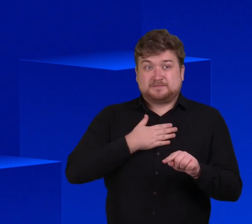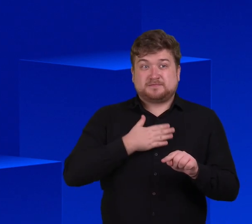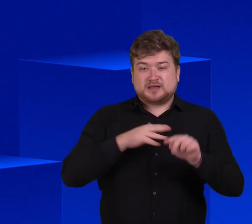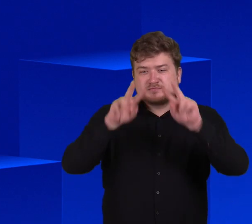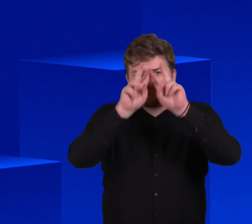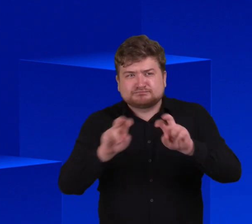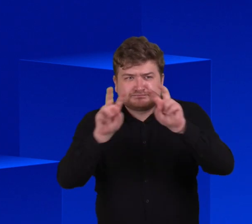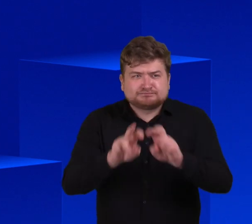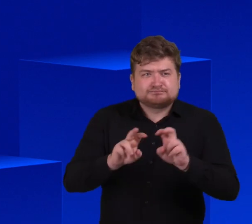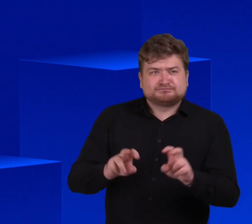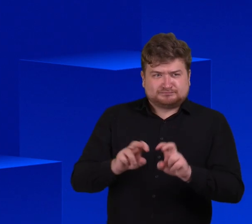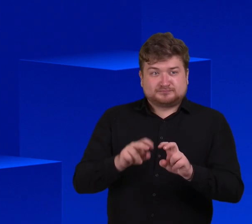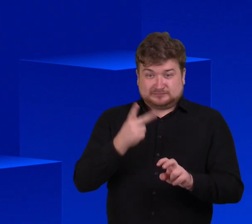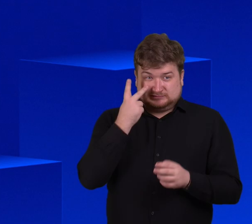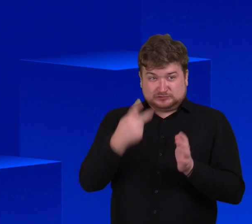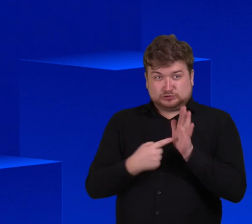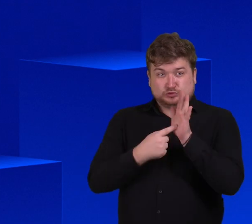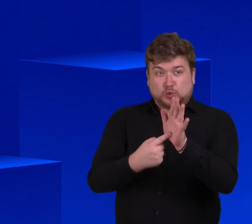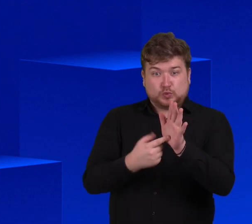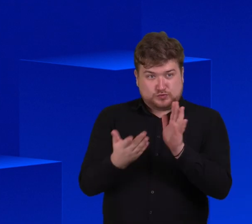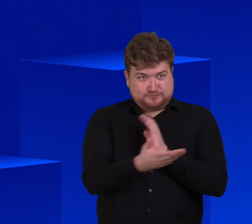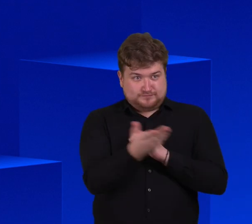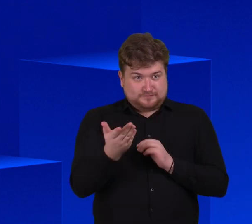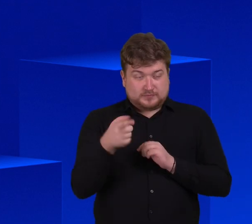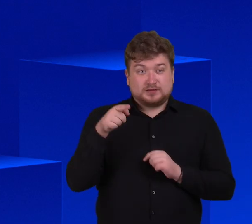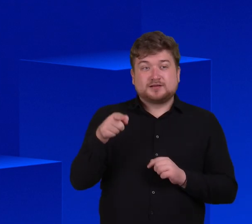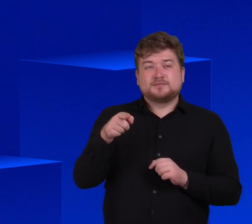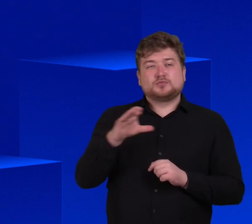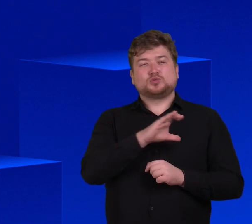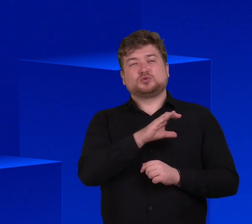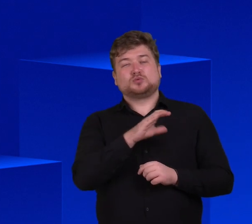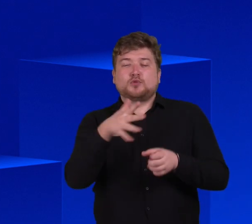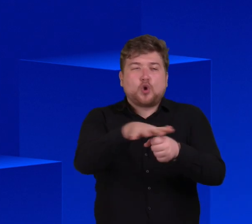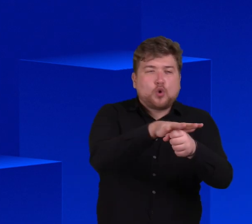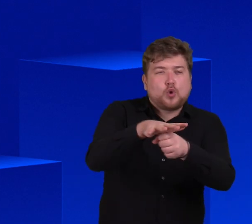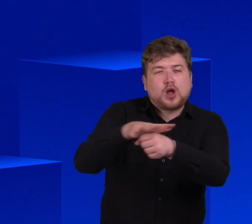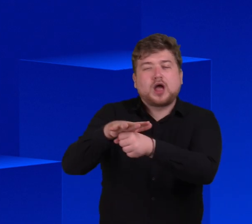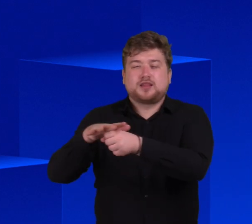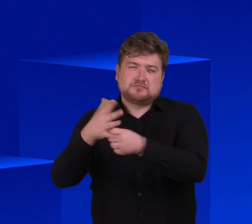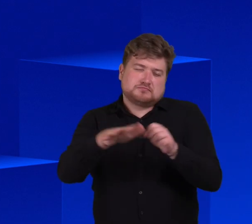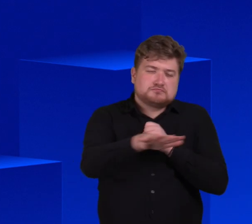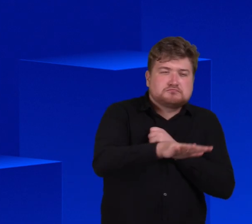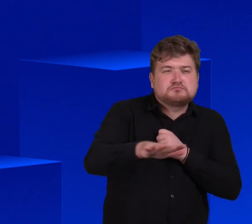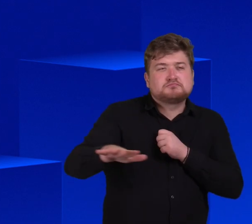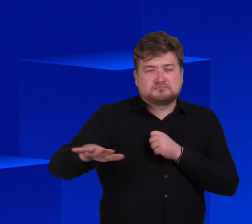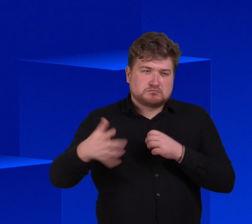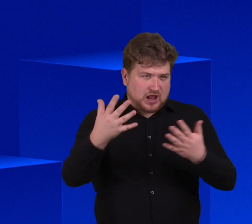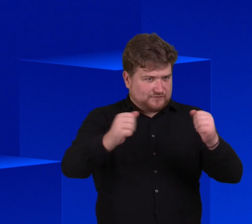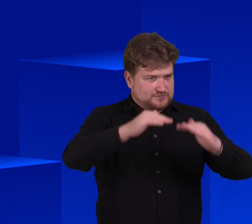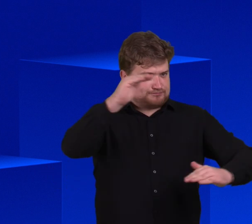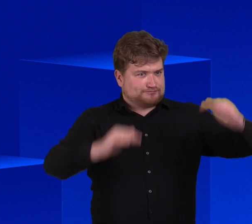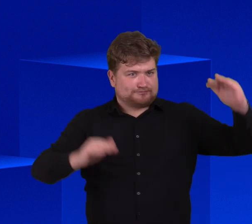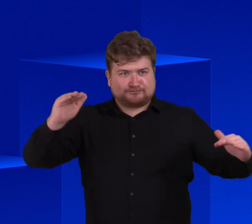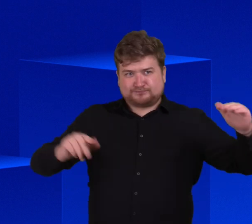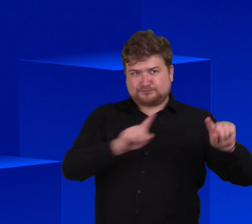territorial variation goes on. So how, based on the performance, the regions could be